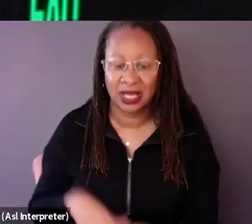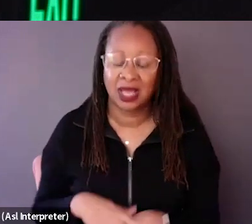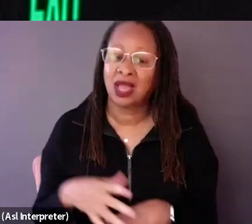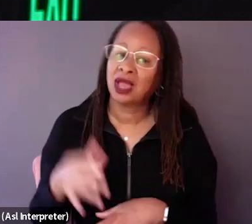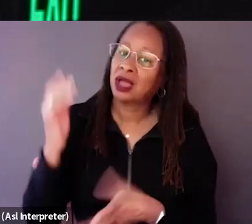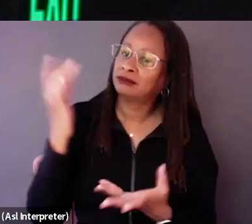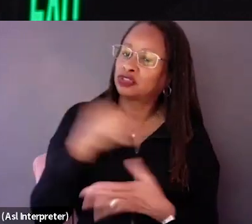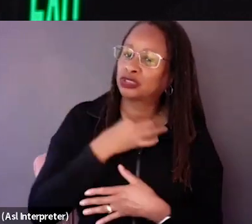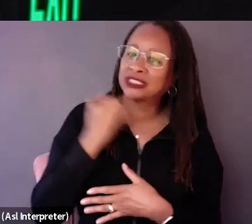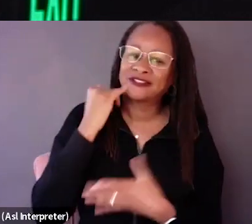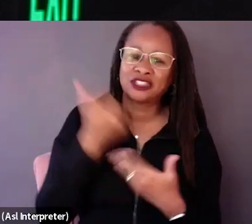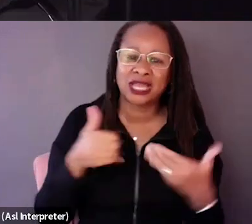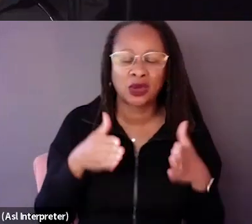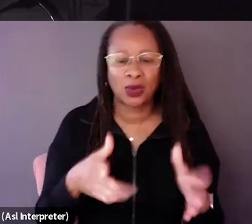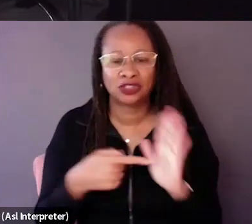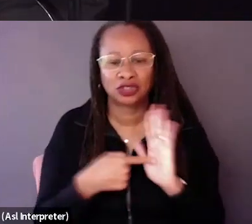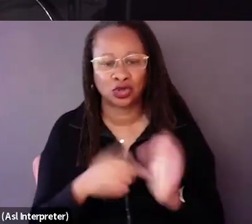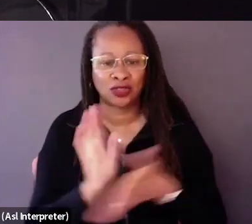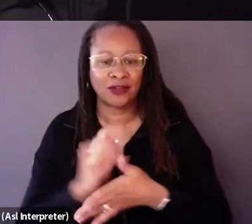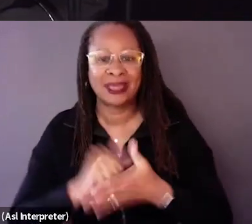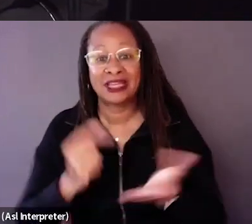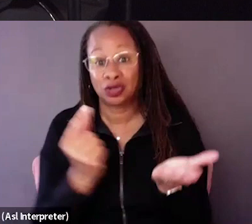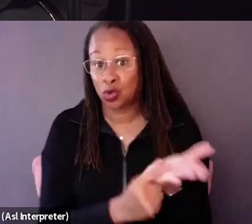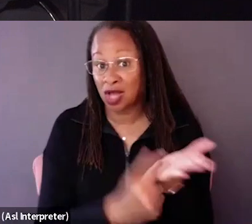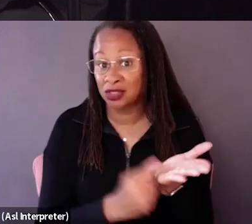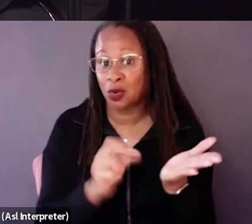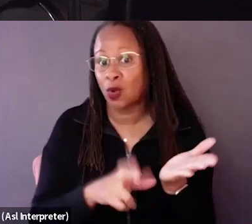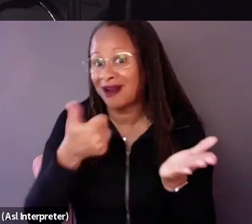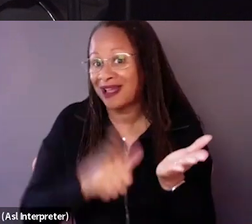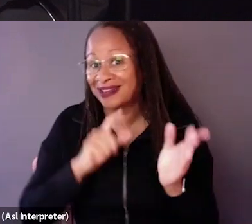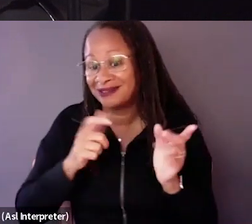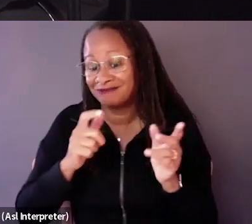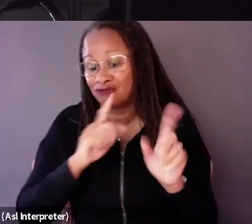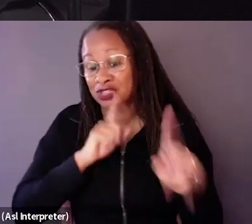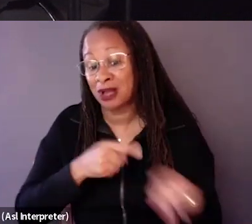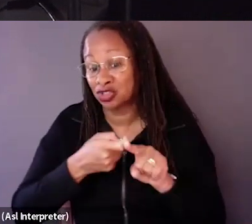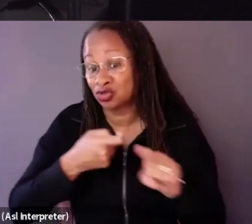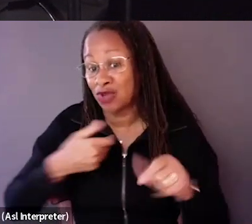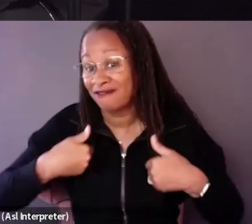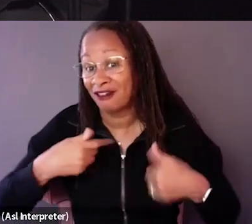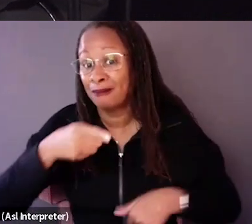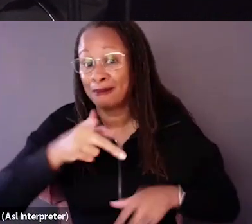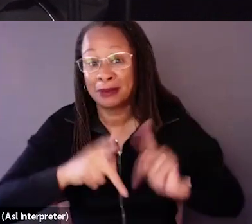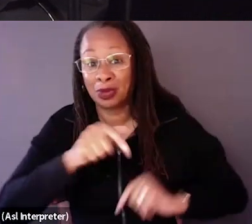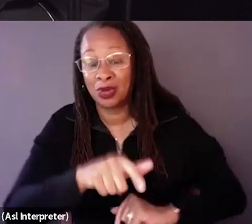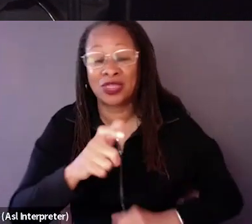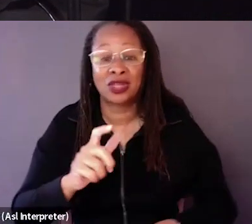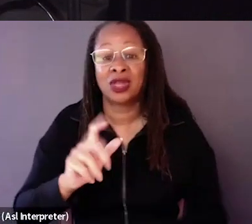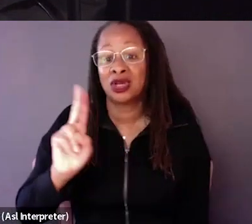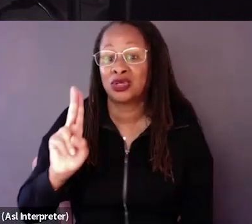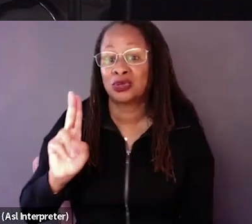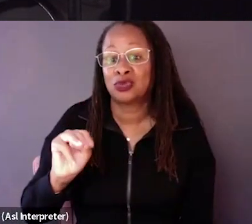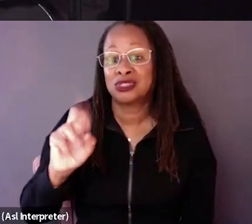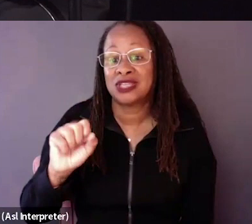continuing to fight for freedom, Yeah. So we see a little bit in the film, but you could liken